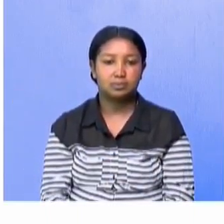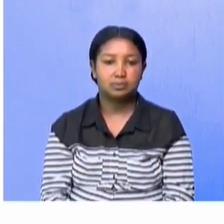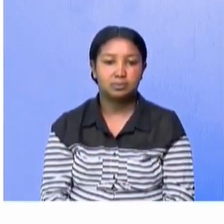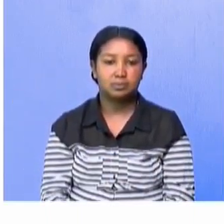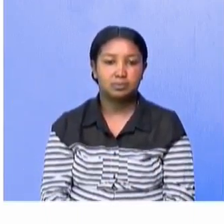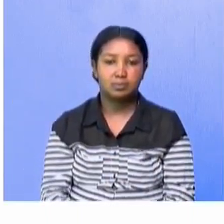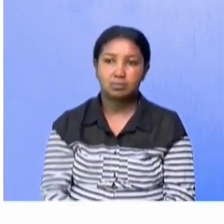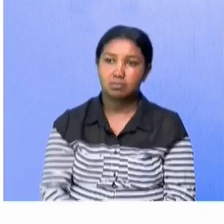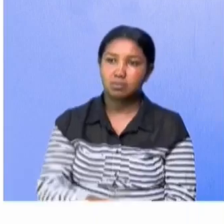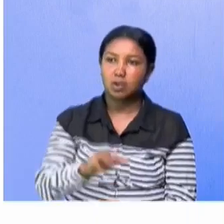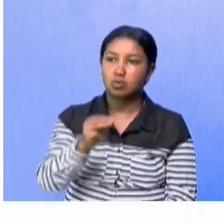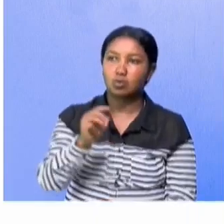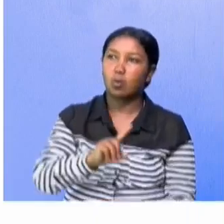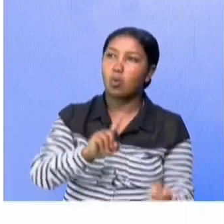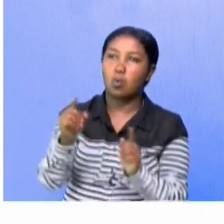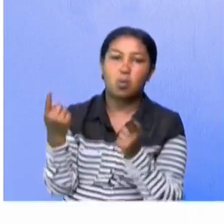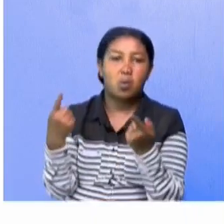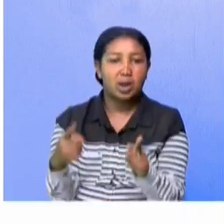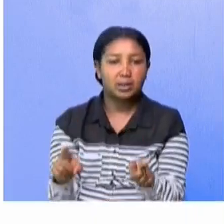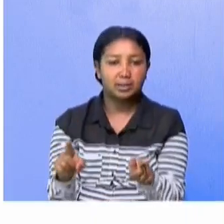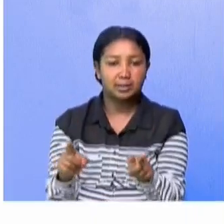Entoto Park?